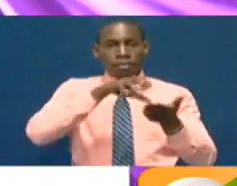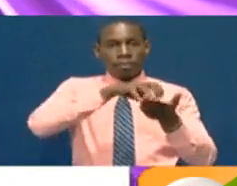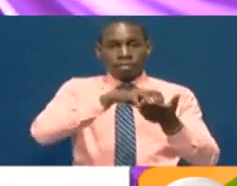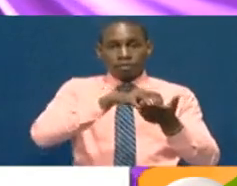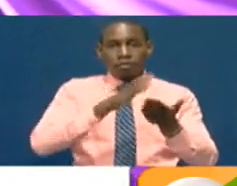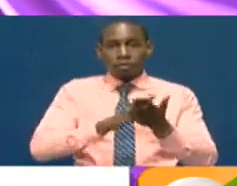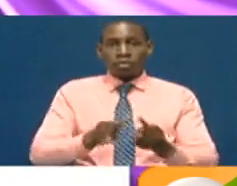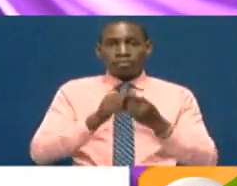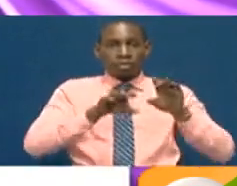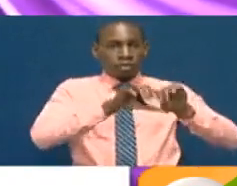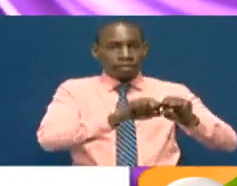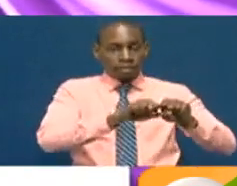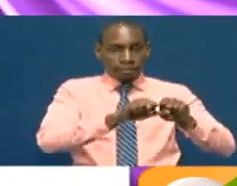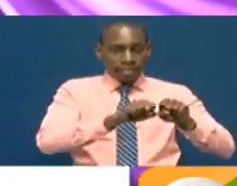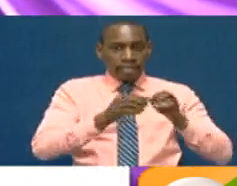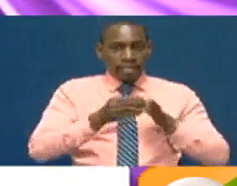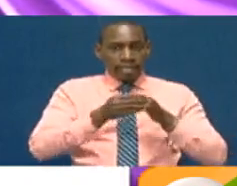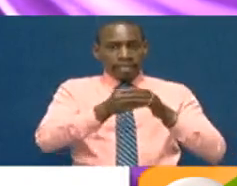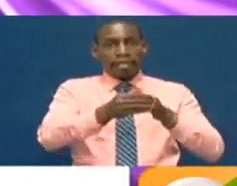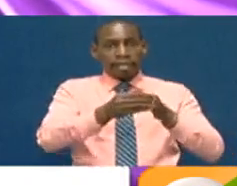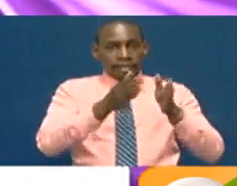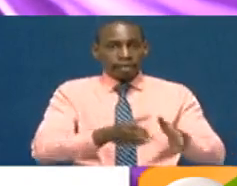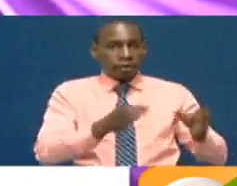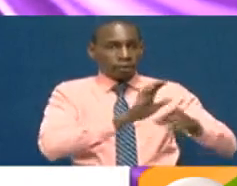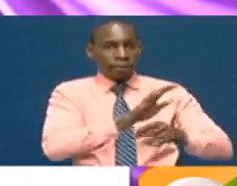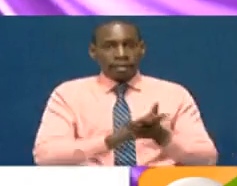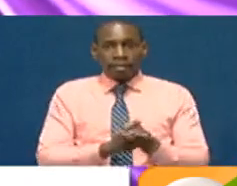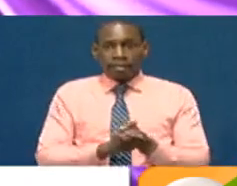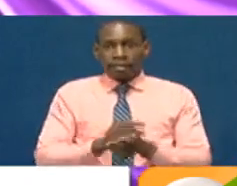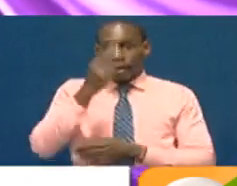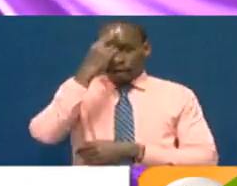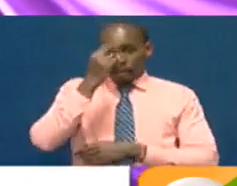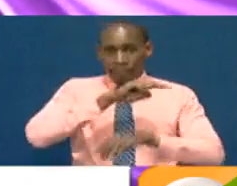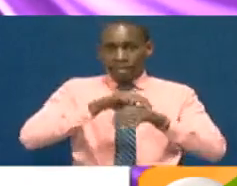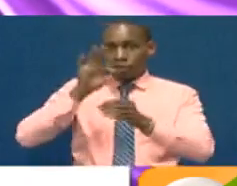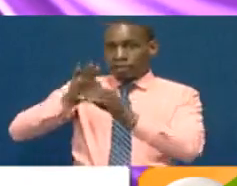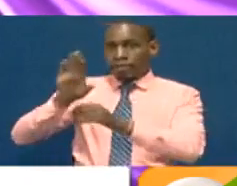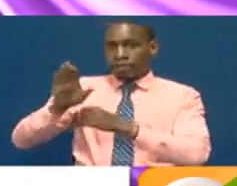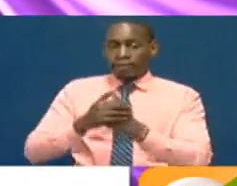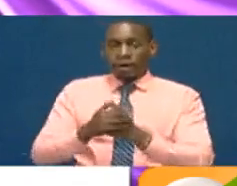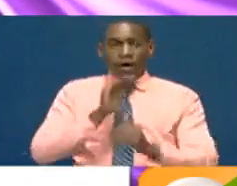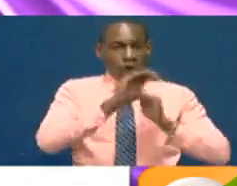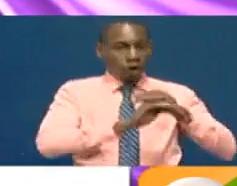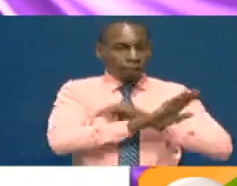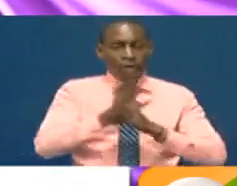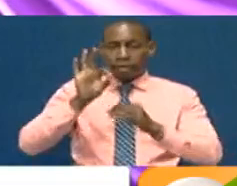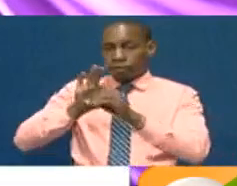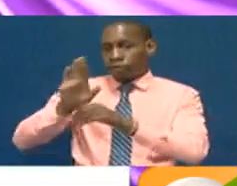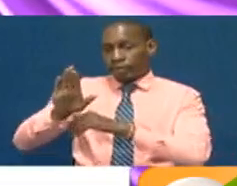and privilege to hold kama kiongozi ya your cluster, the Aman nation will vote for you to Aman.